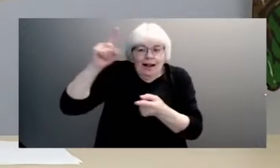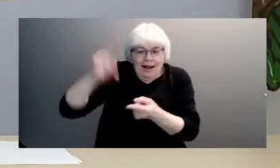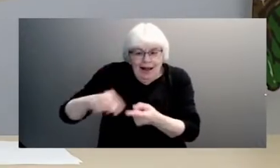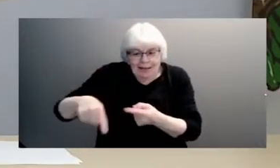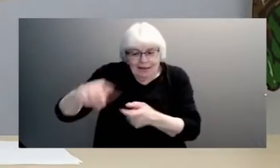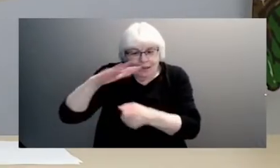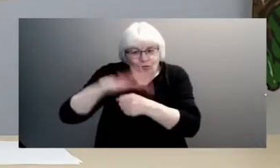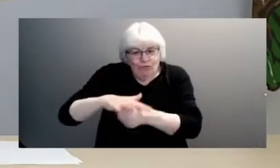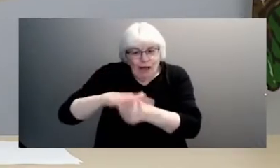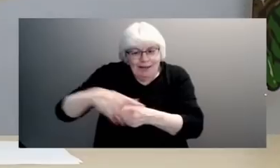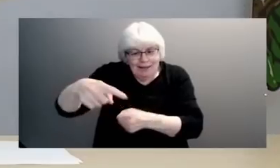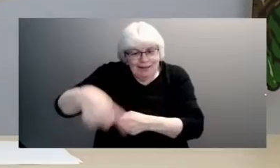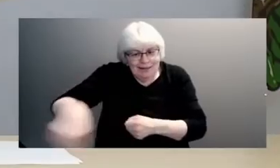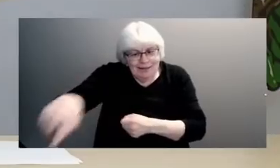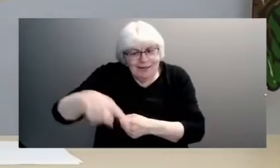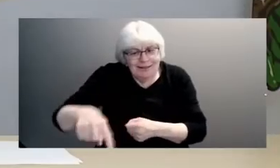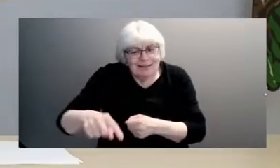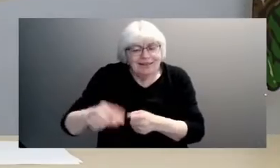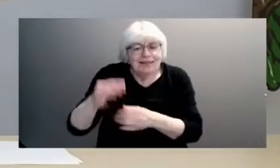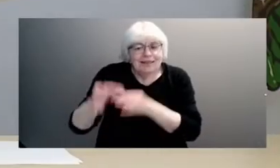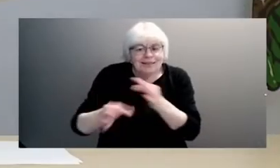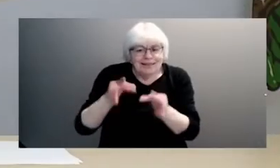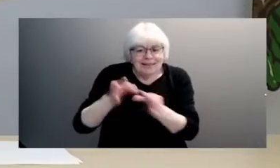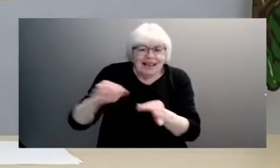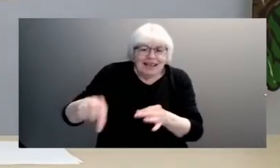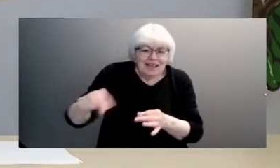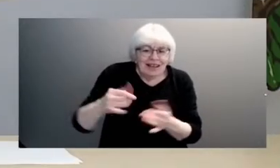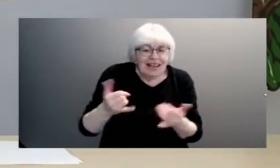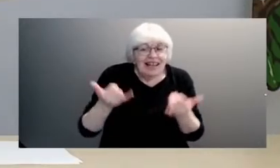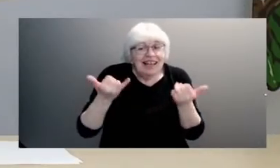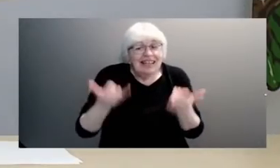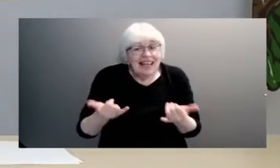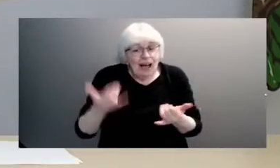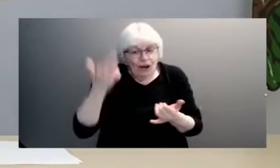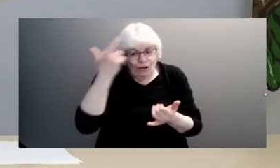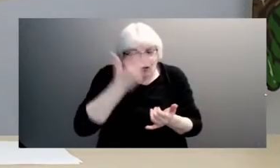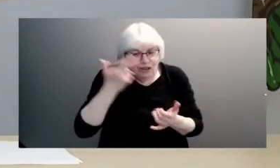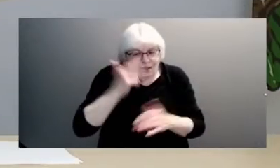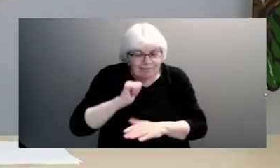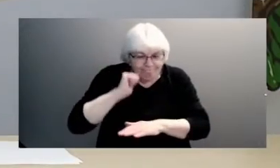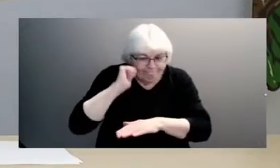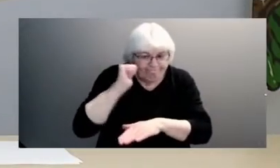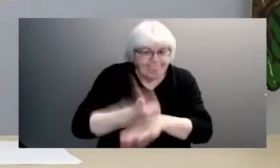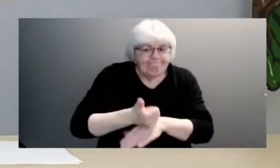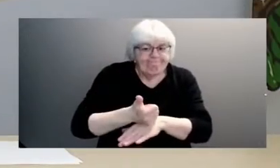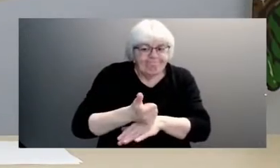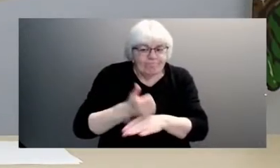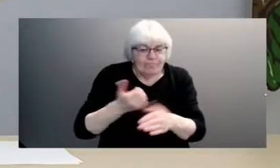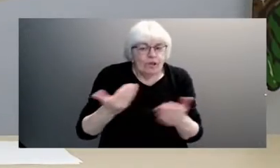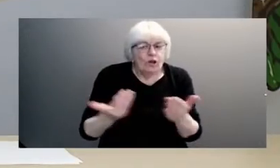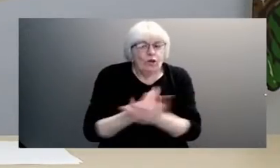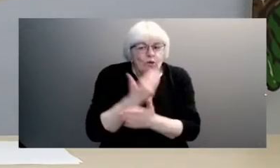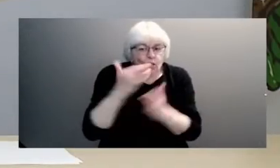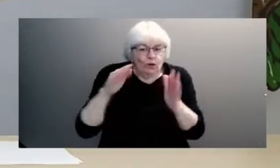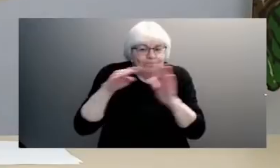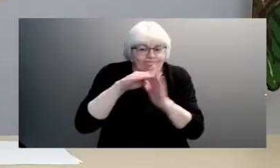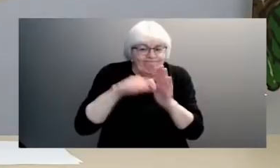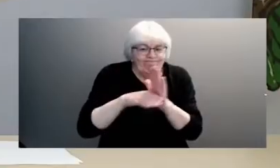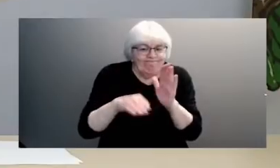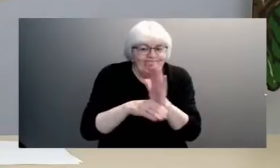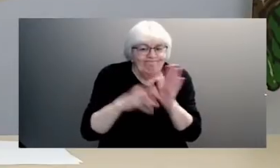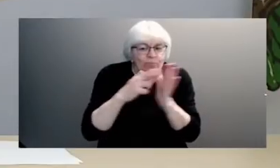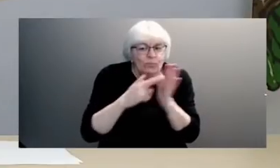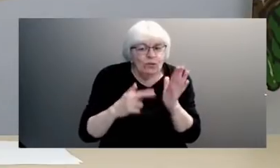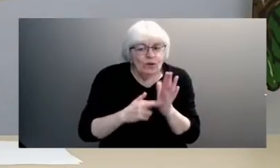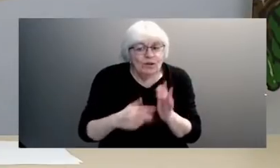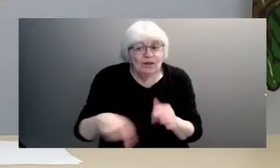more than just our public health system or hospital-based people doing testing. We